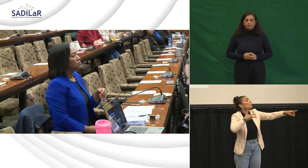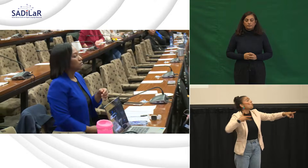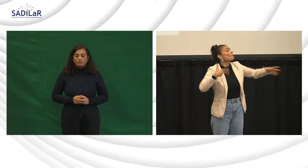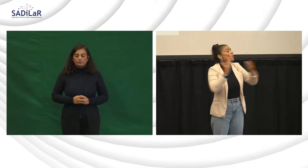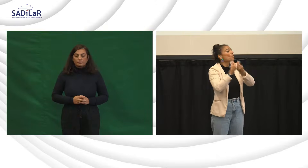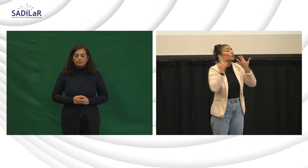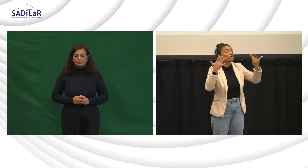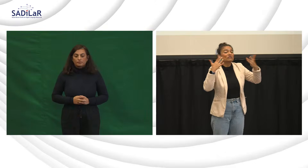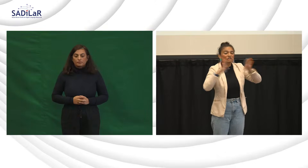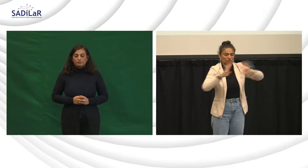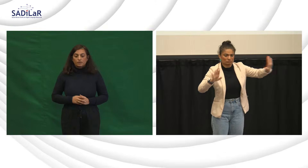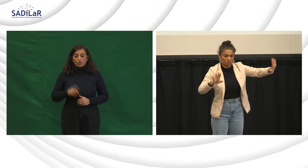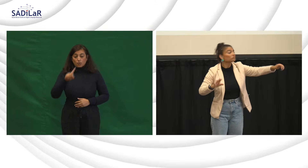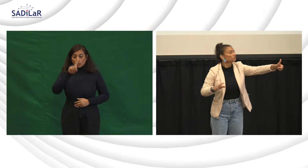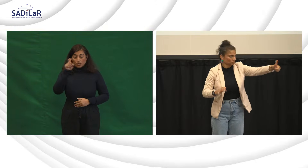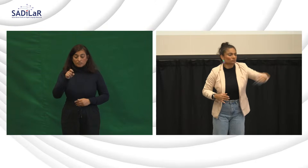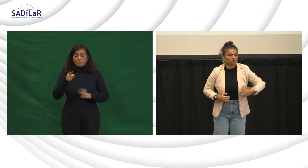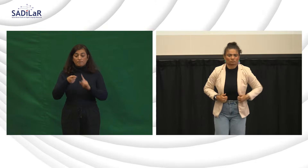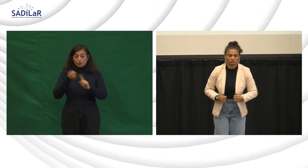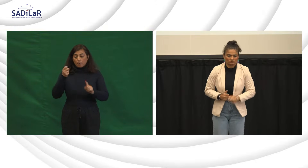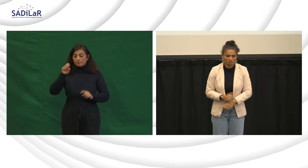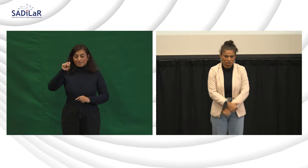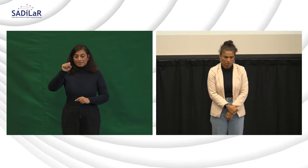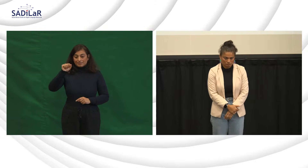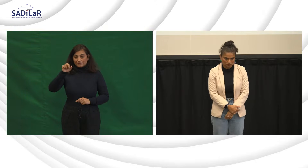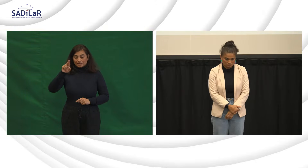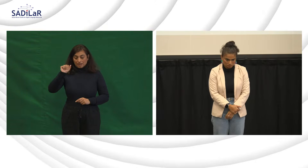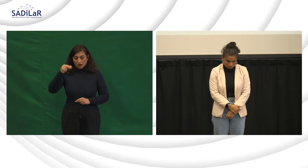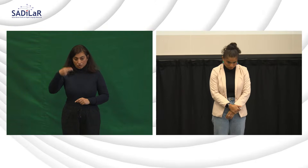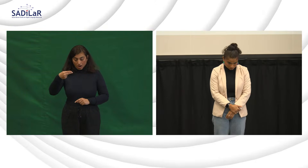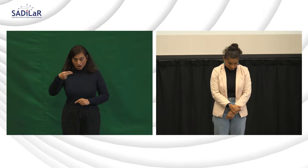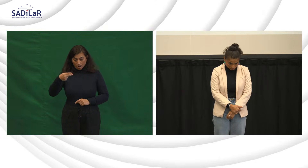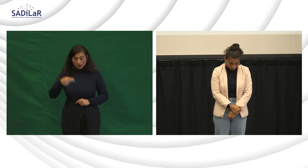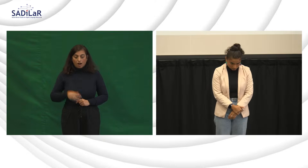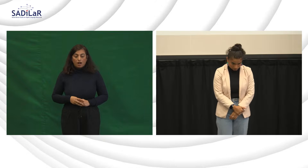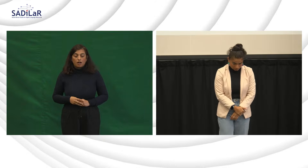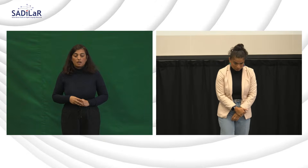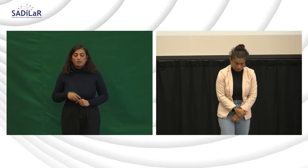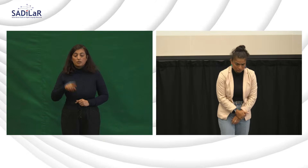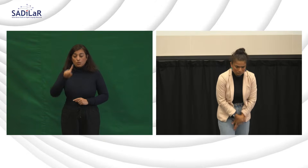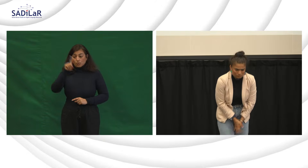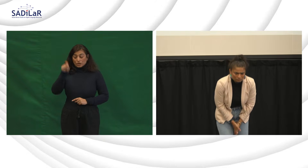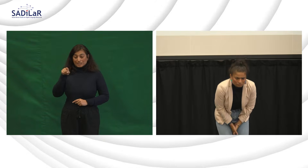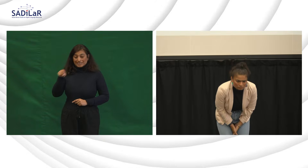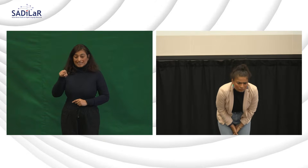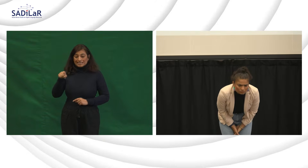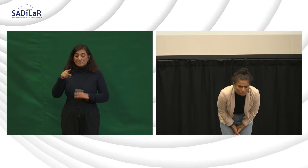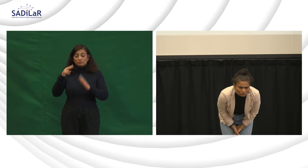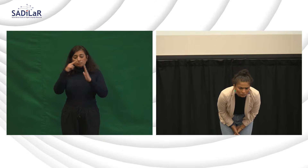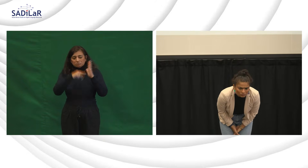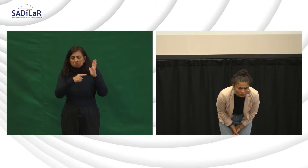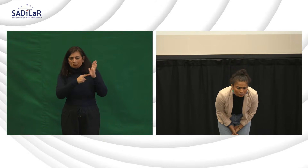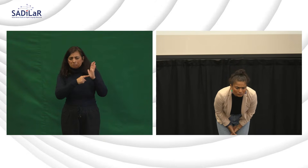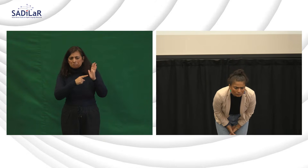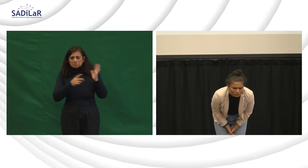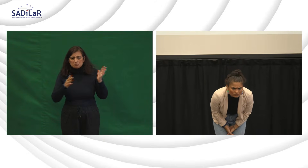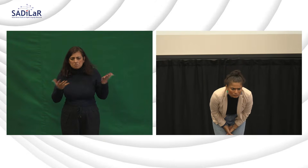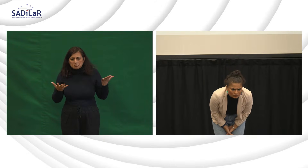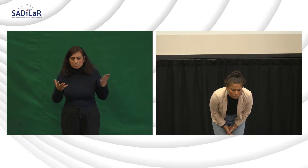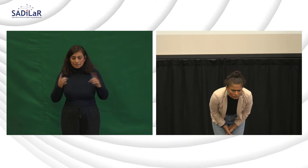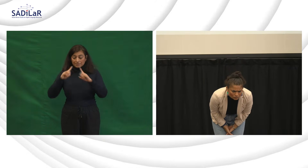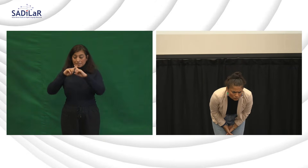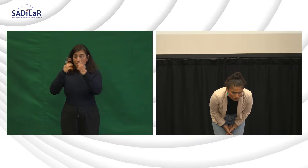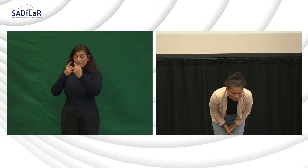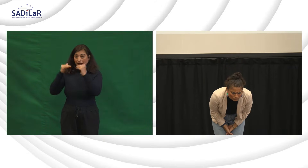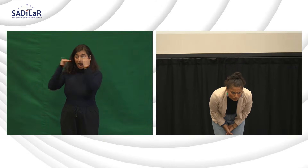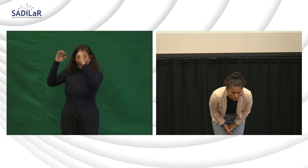This question is from Sarah Coates, and the question reads, the DHET is